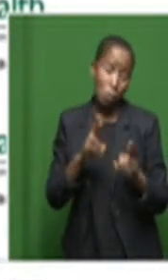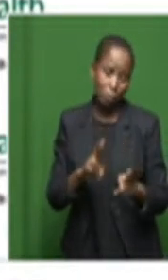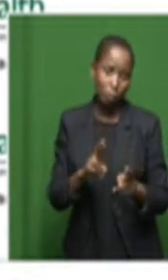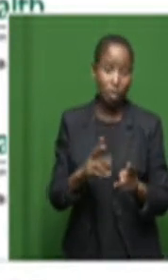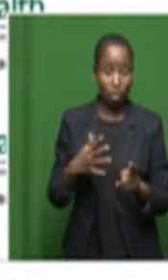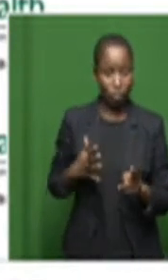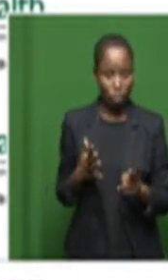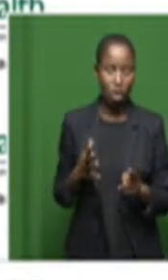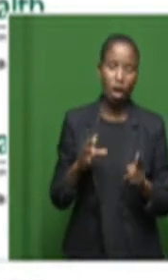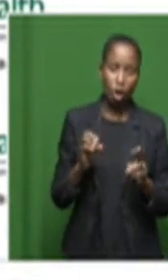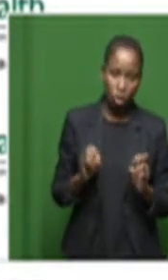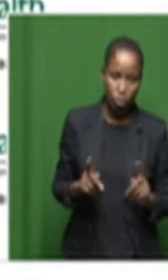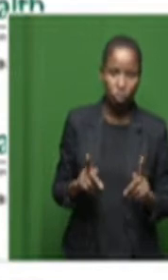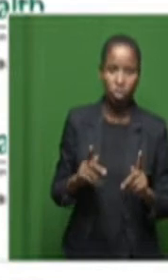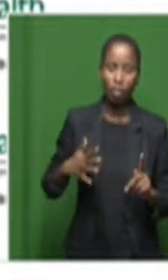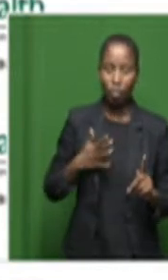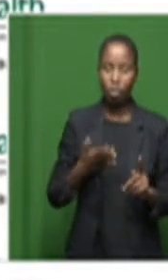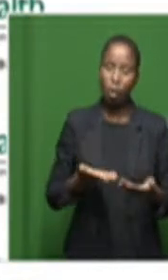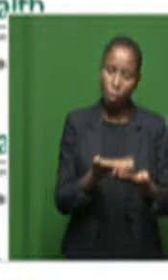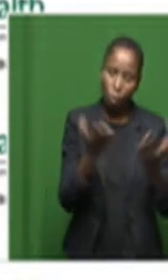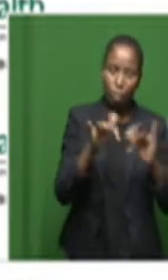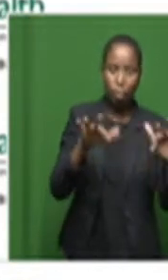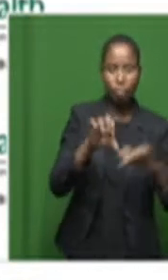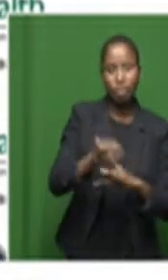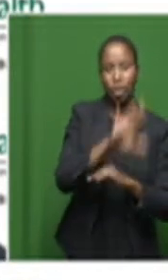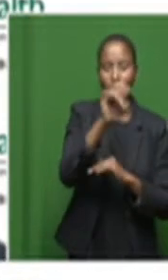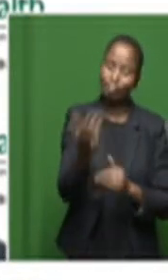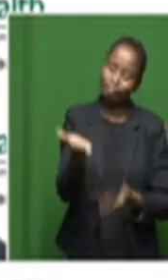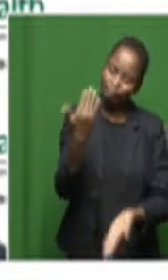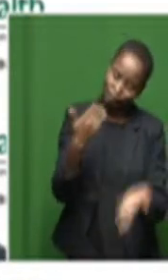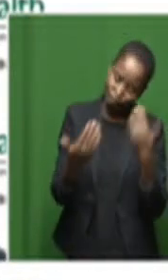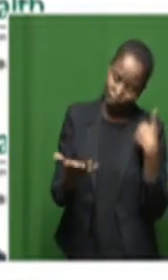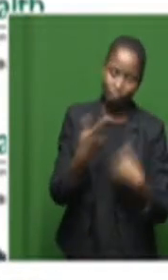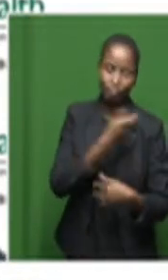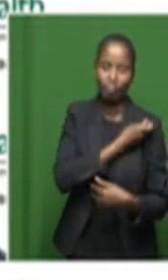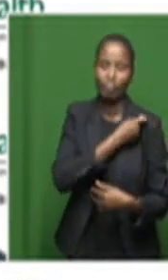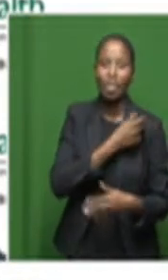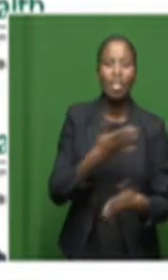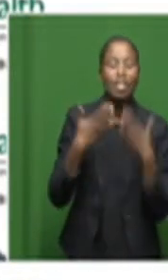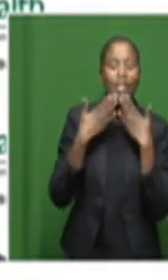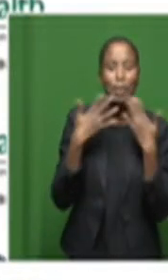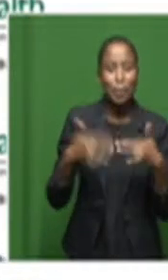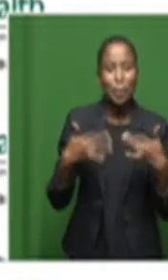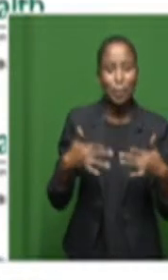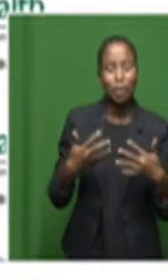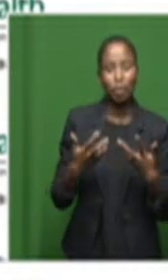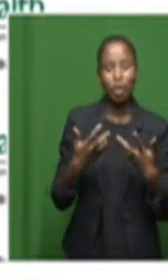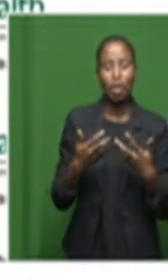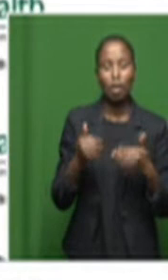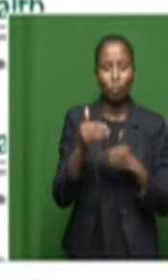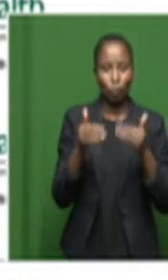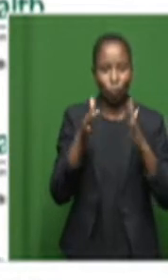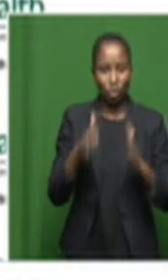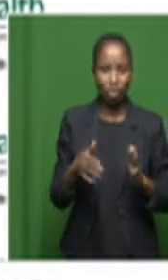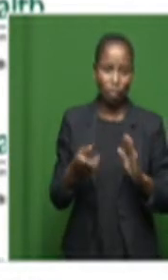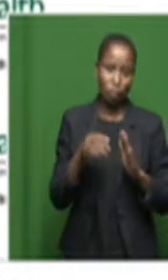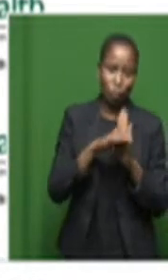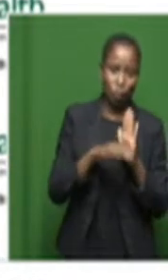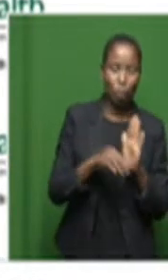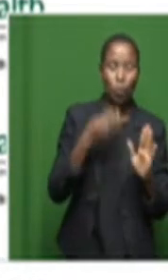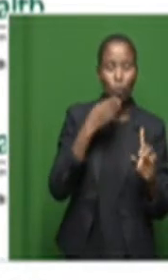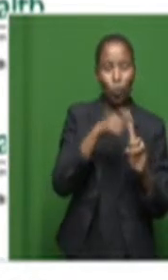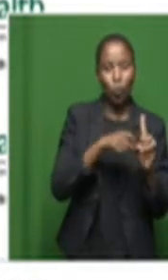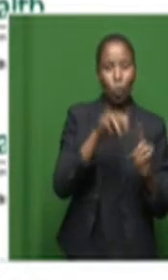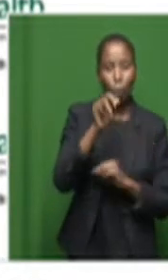this opportunity again to call on all South Africans to come forward. Thank you very much, moderator of this program, Mr. Foster Mohale. Thank